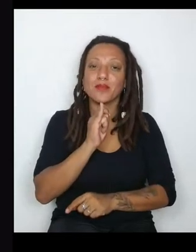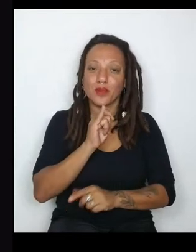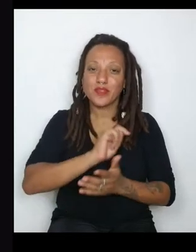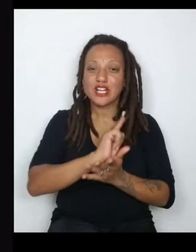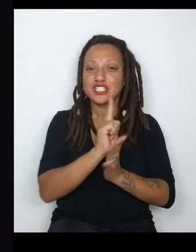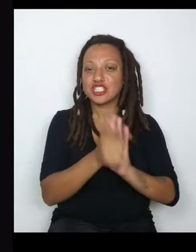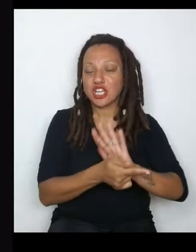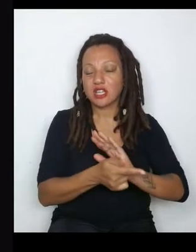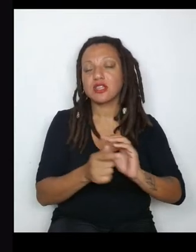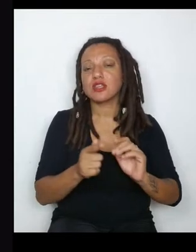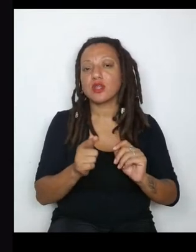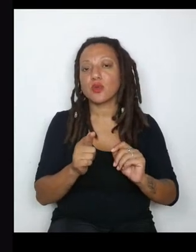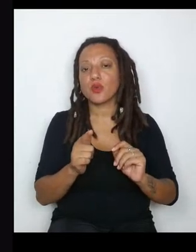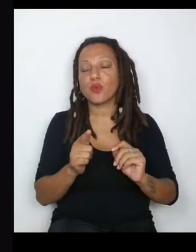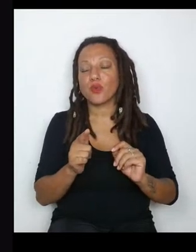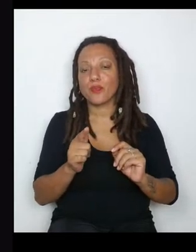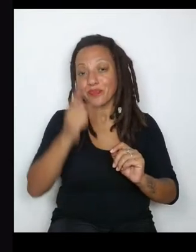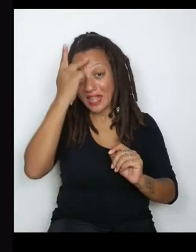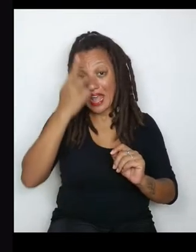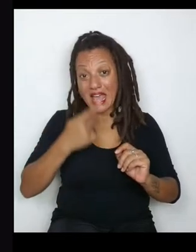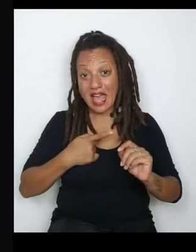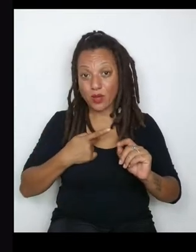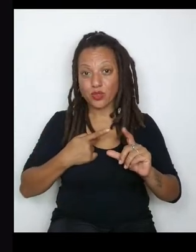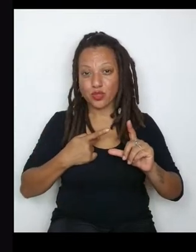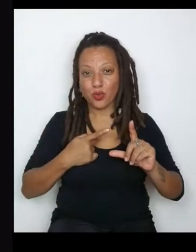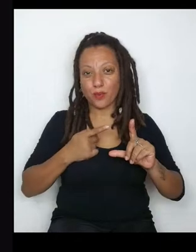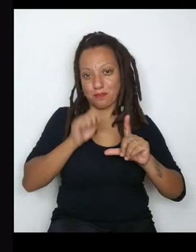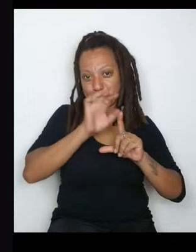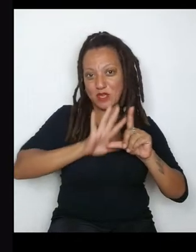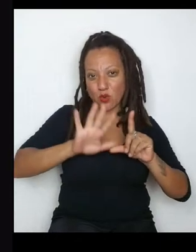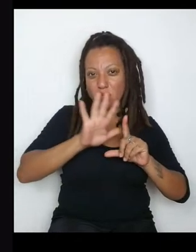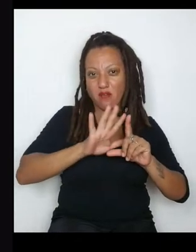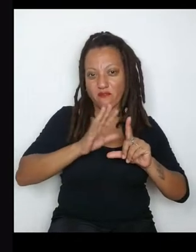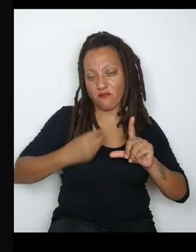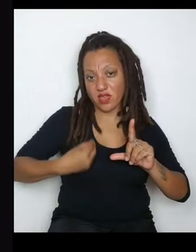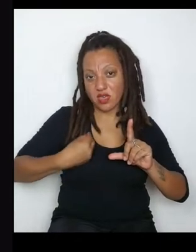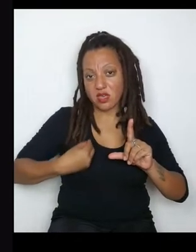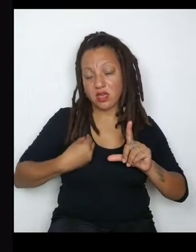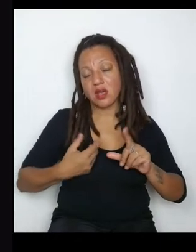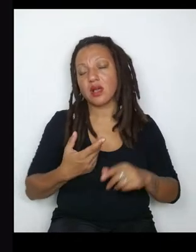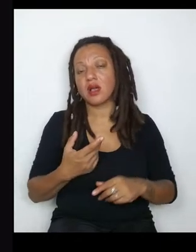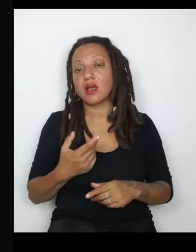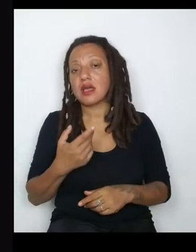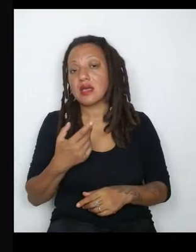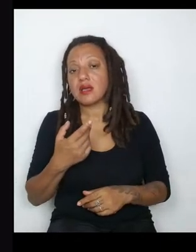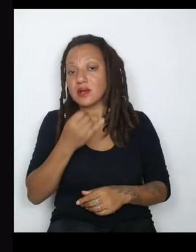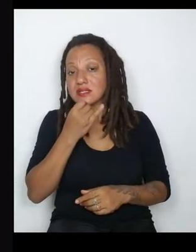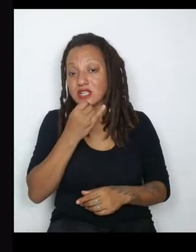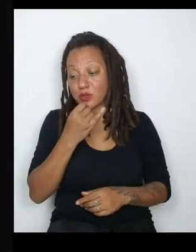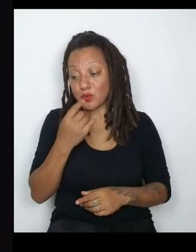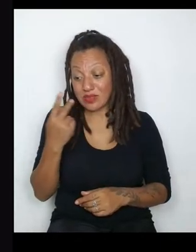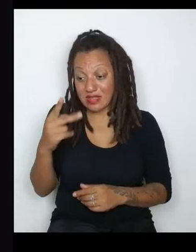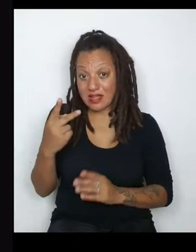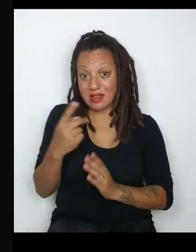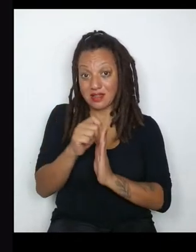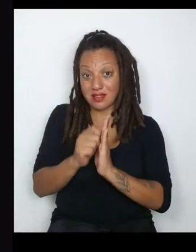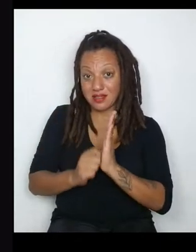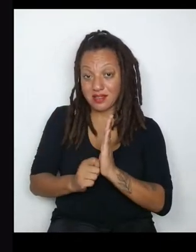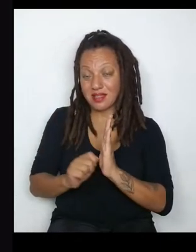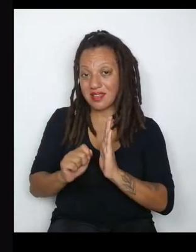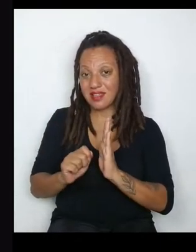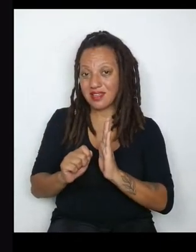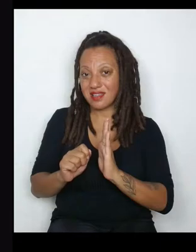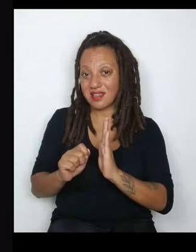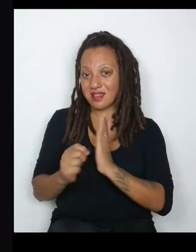observed the textual eye of the writer is in no way transparent quote